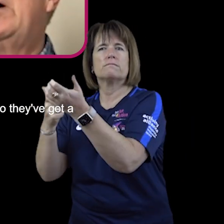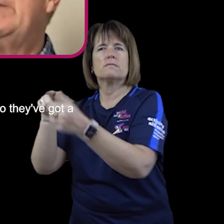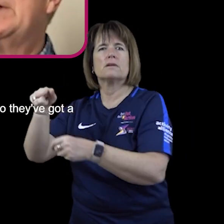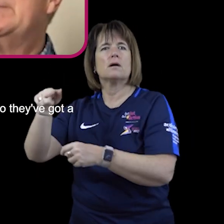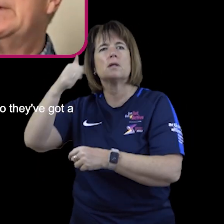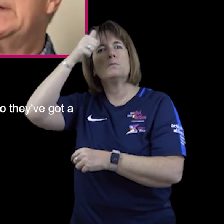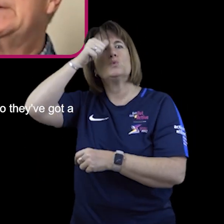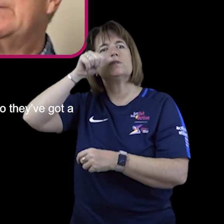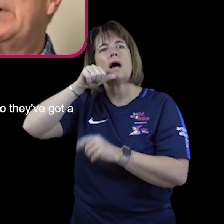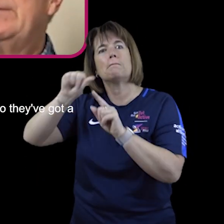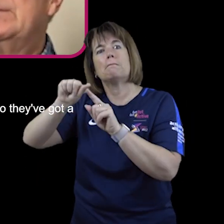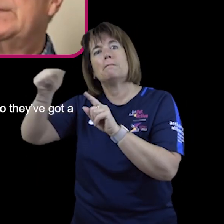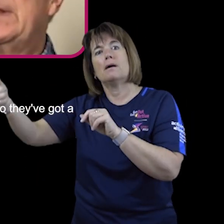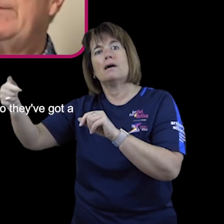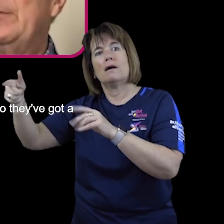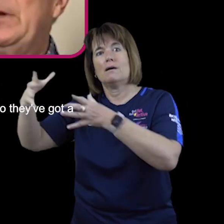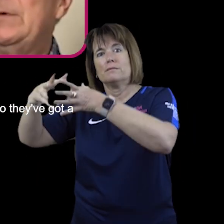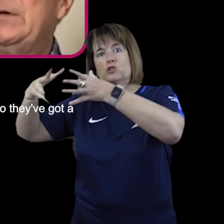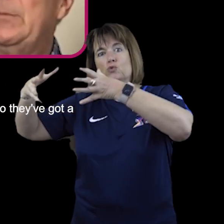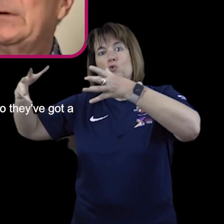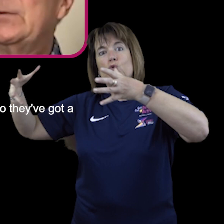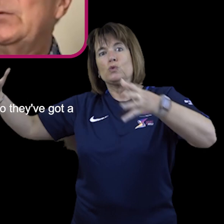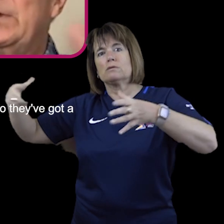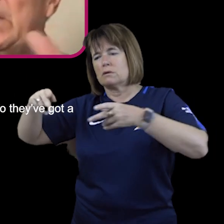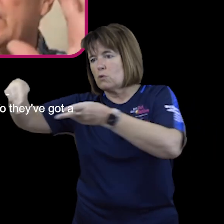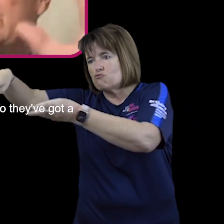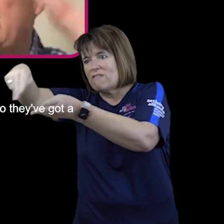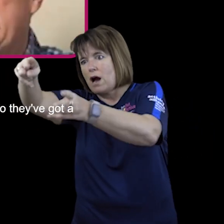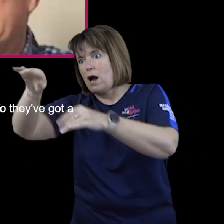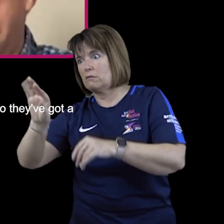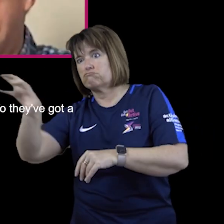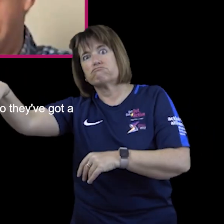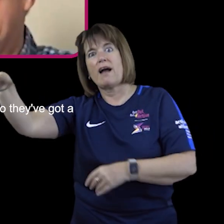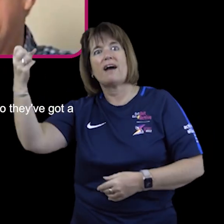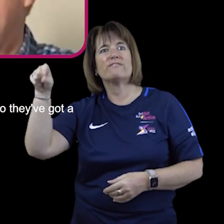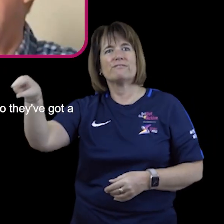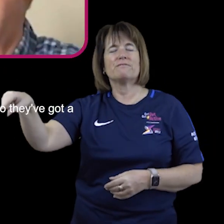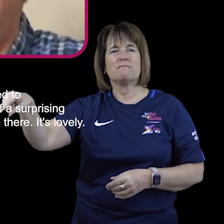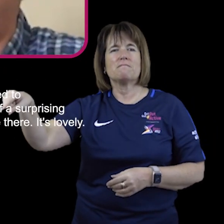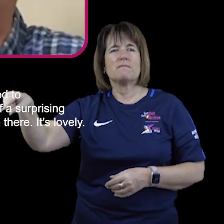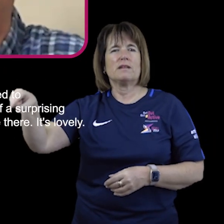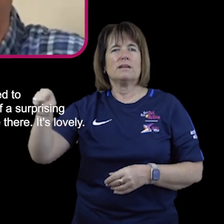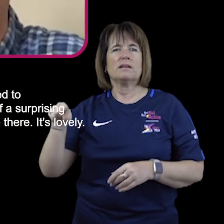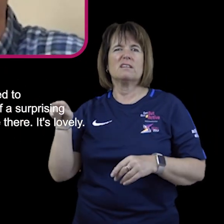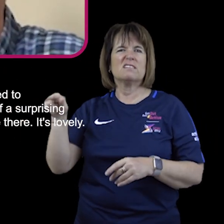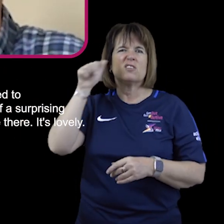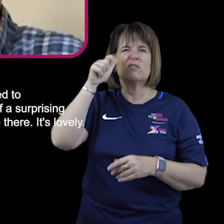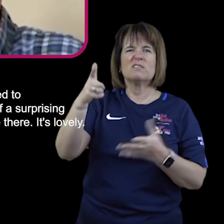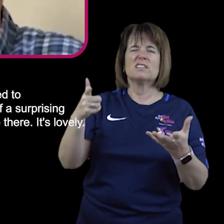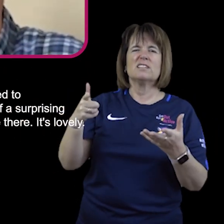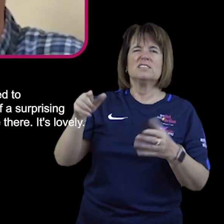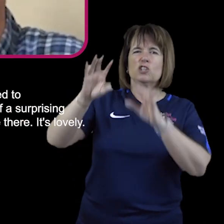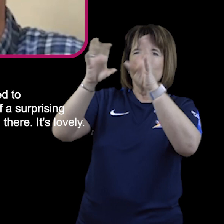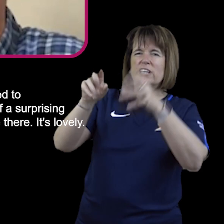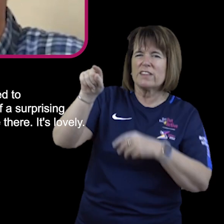local army regiment is the Rifles. So they've got a big museum next door with the gardens going down to the river. And the same thing, there's a